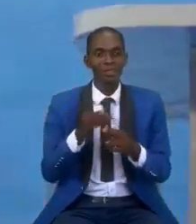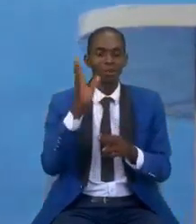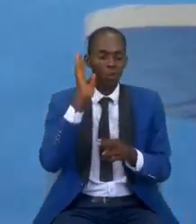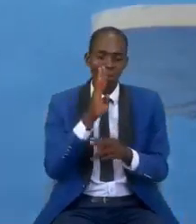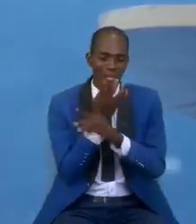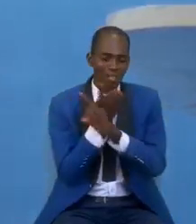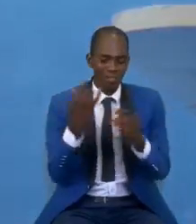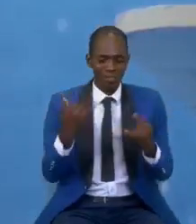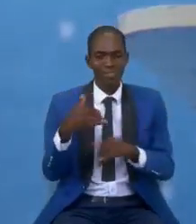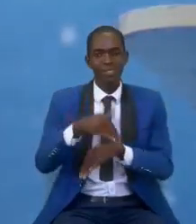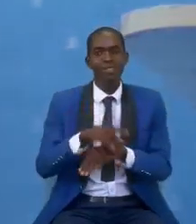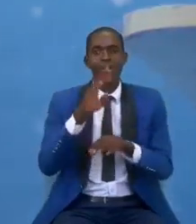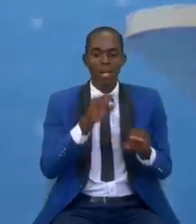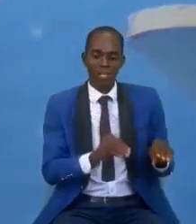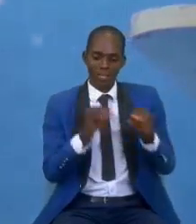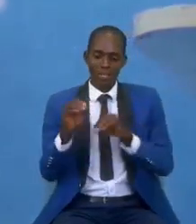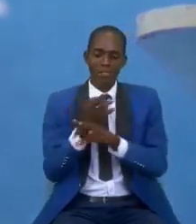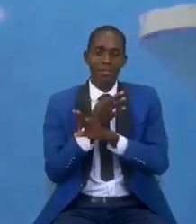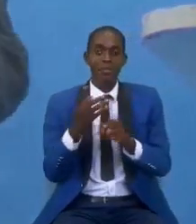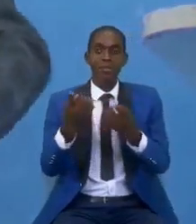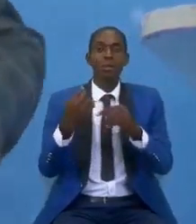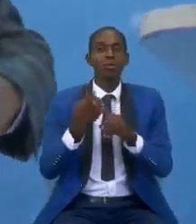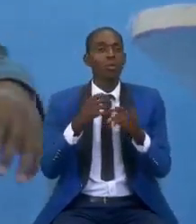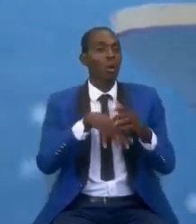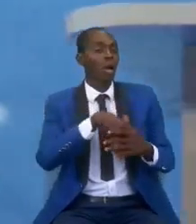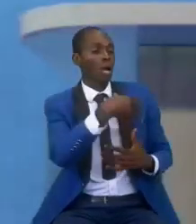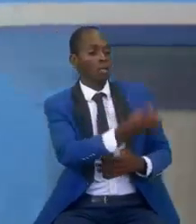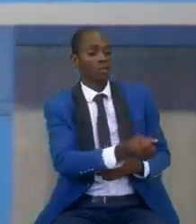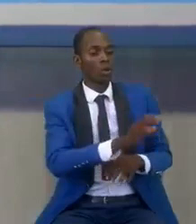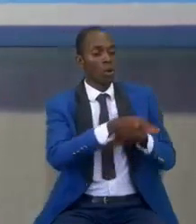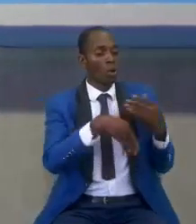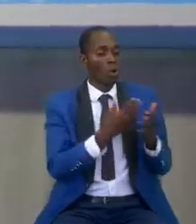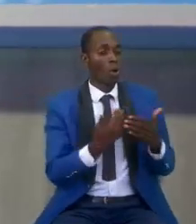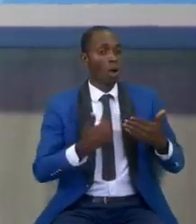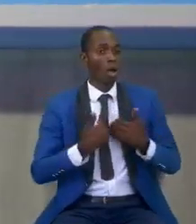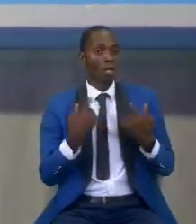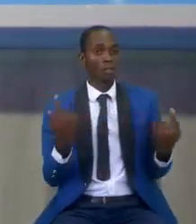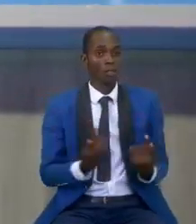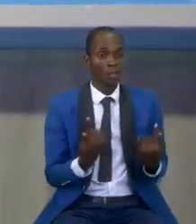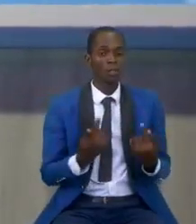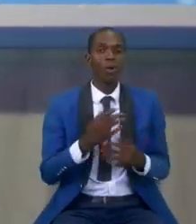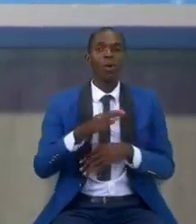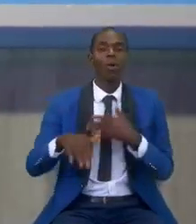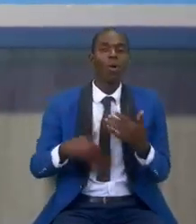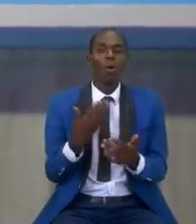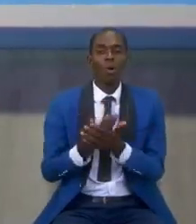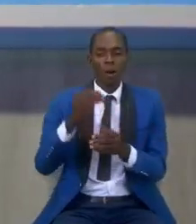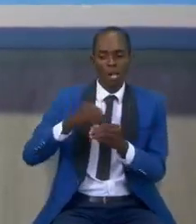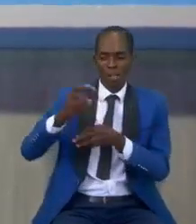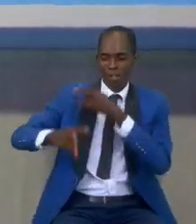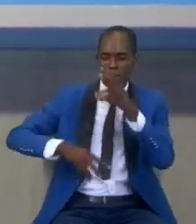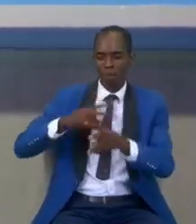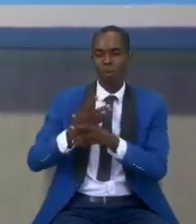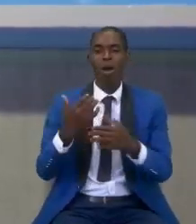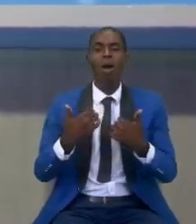have sinned. All in the world you have sinned. And now you say, I'm like everybody else. I feel the